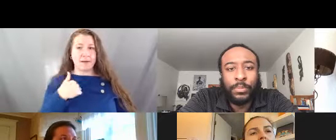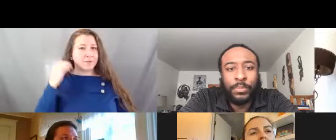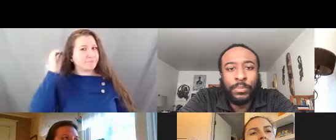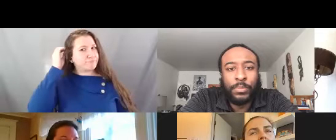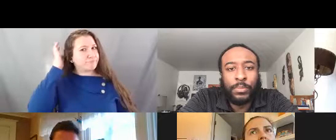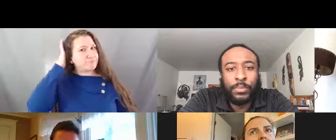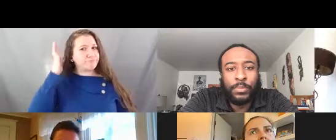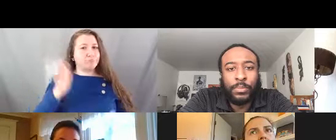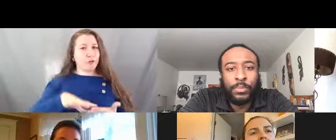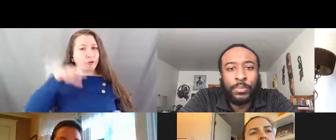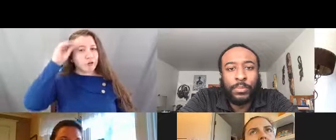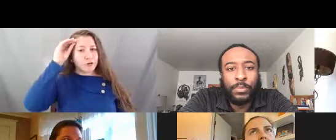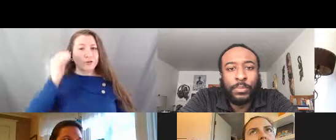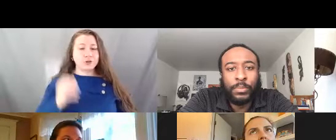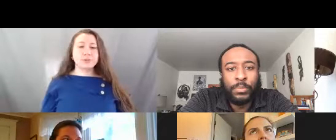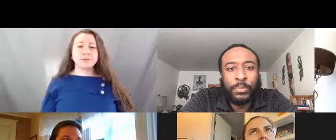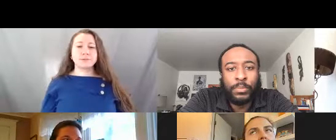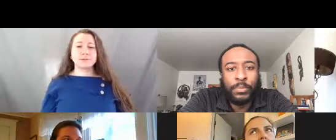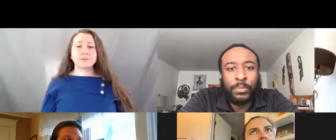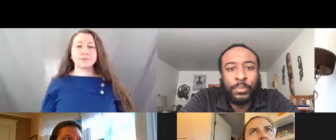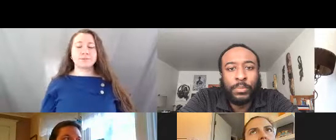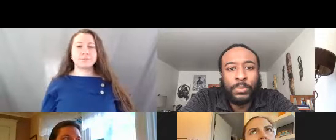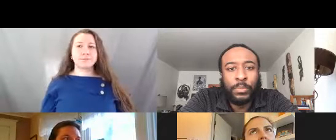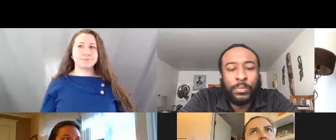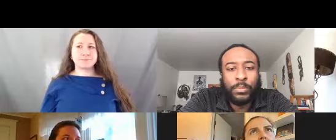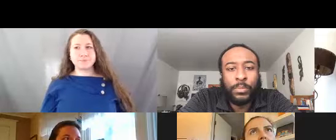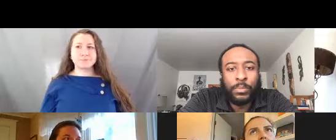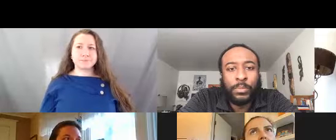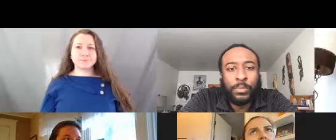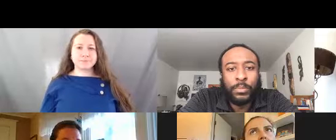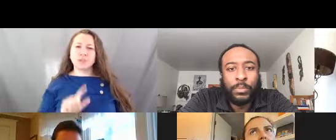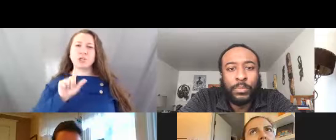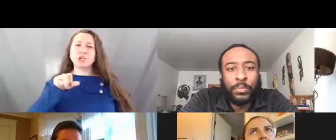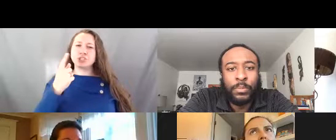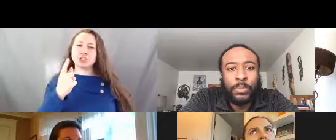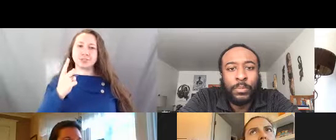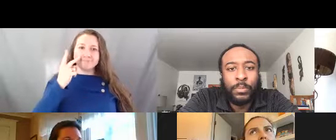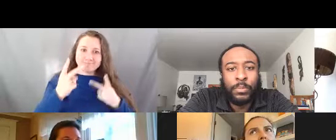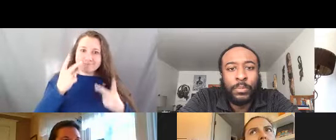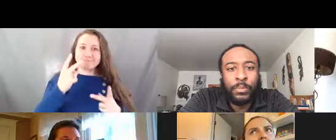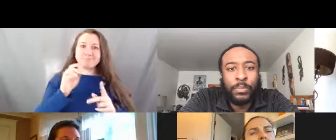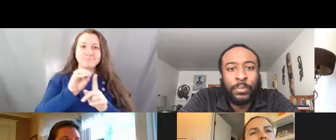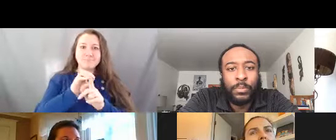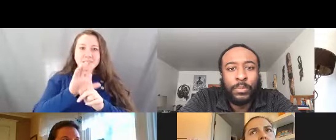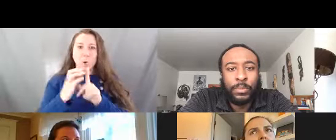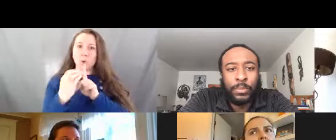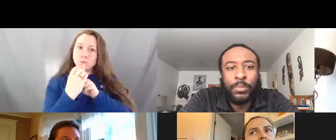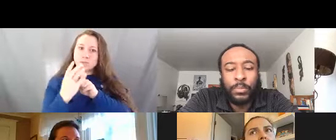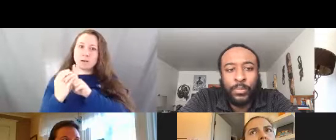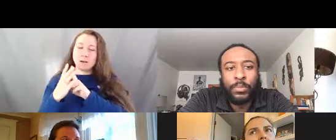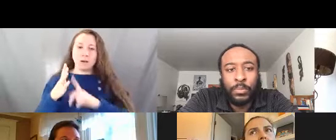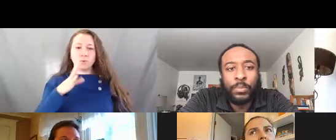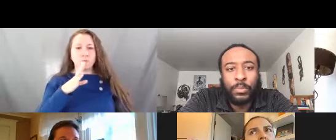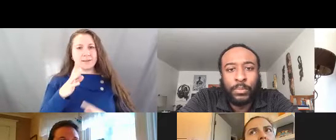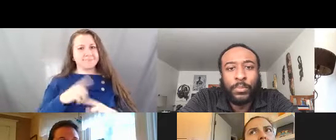universal thing. But I think, just being exposed to all this stuff made a huge difference for me, like